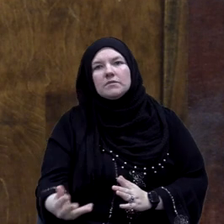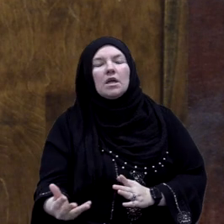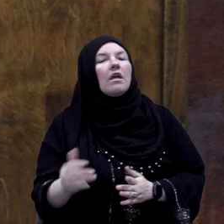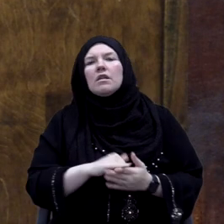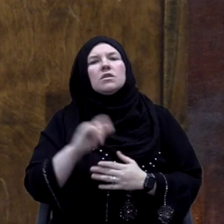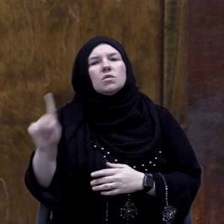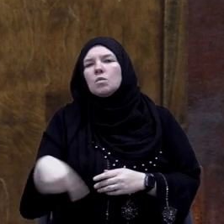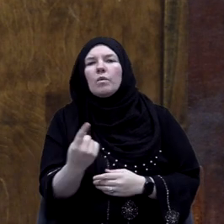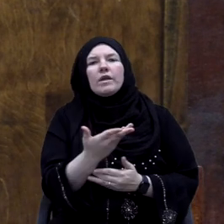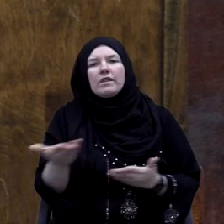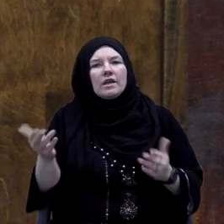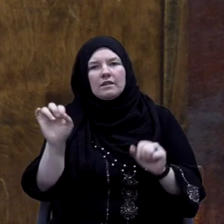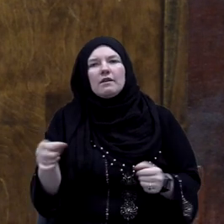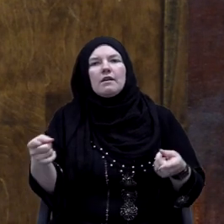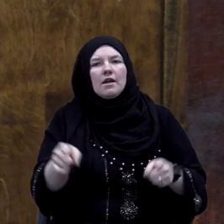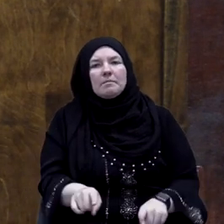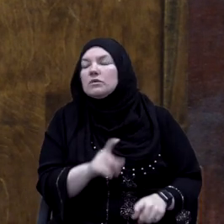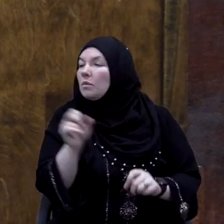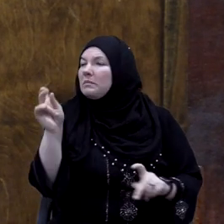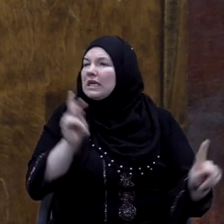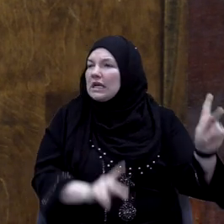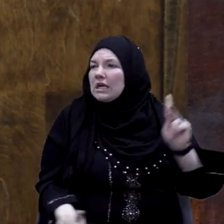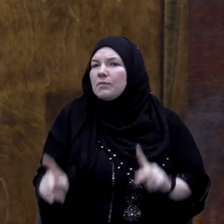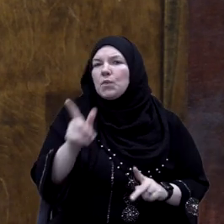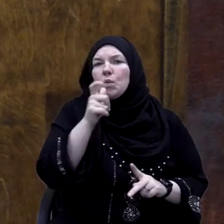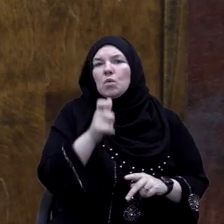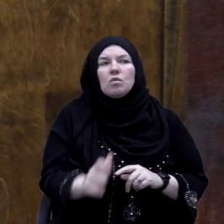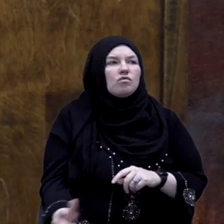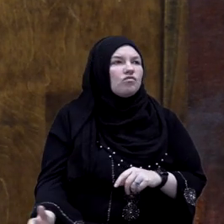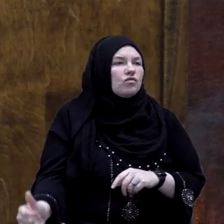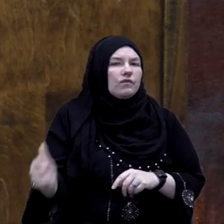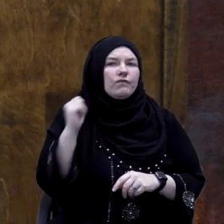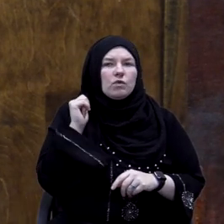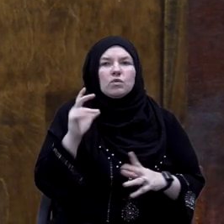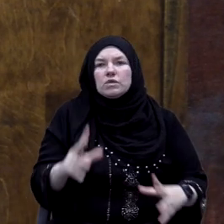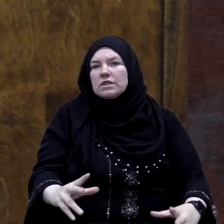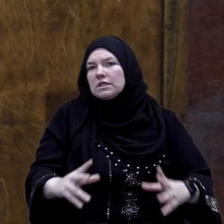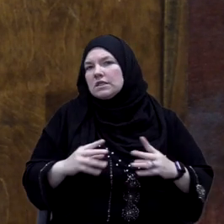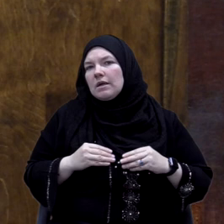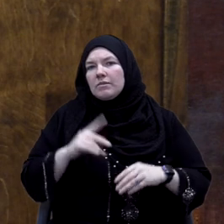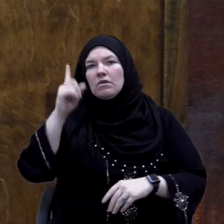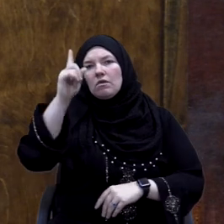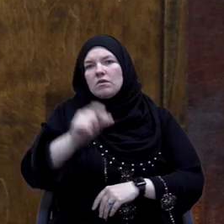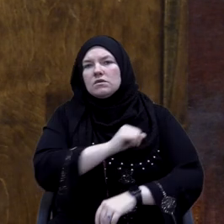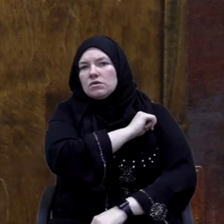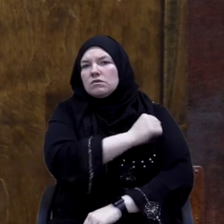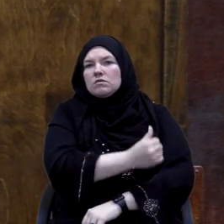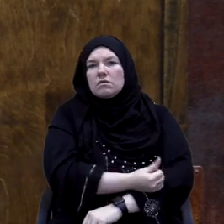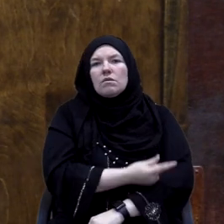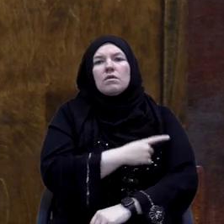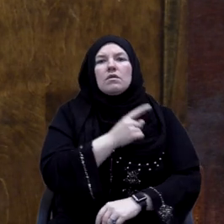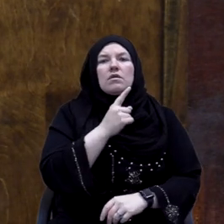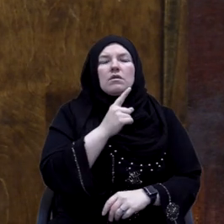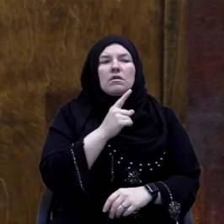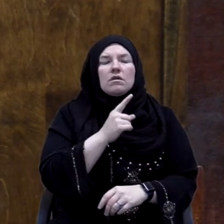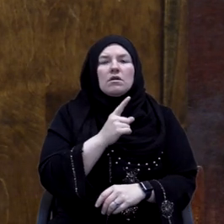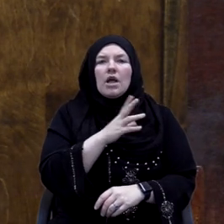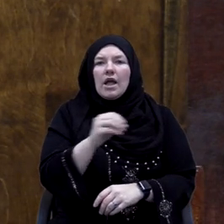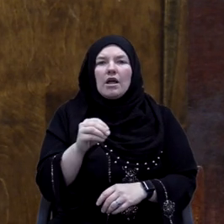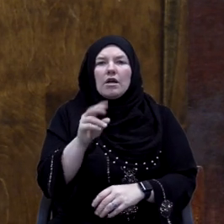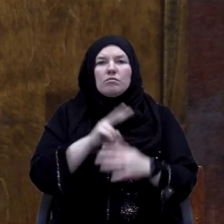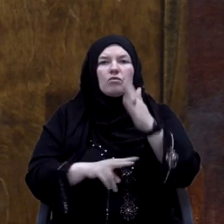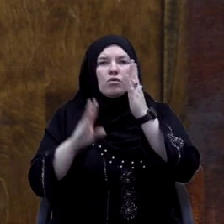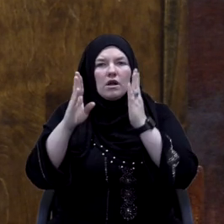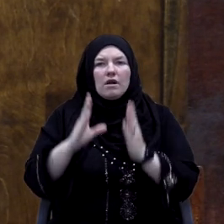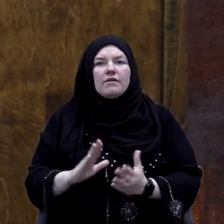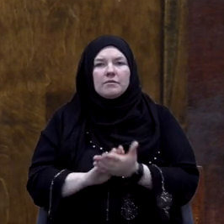That's the only thing. So people who refuse to accept the authority of the Prophet sallallahu alaihi wasallam,